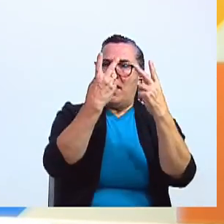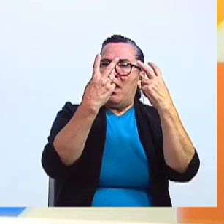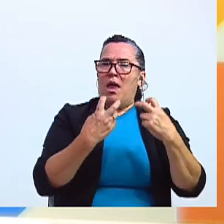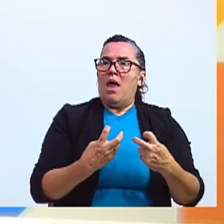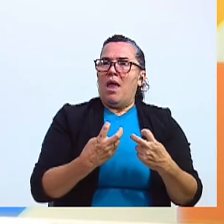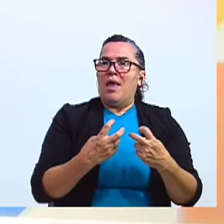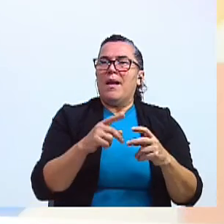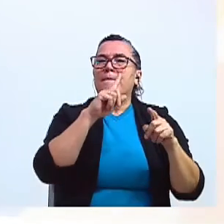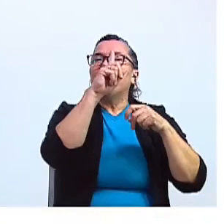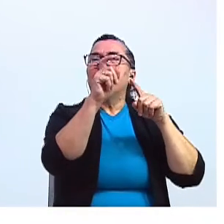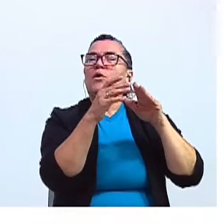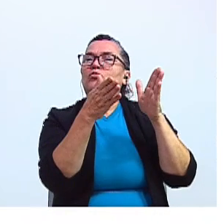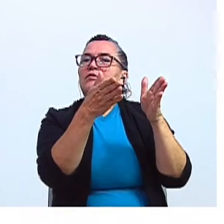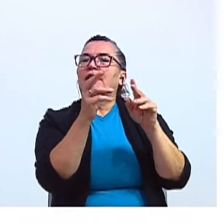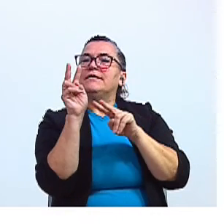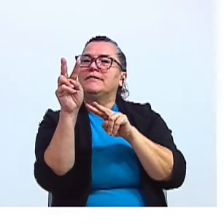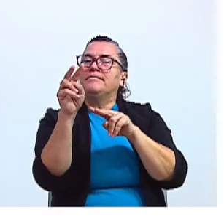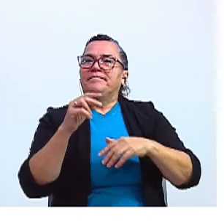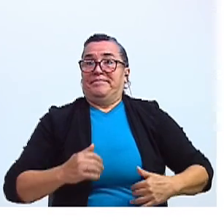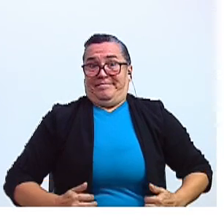look at the questions.